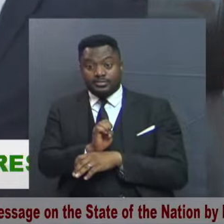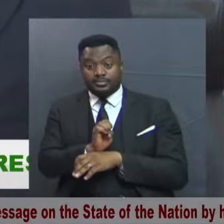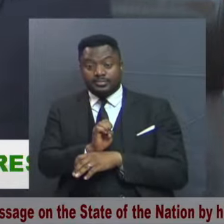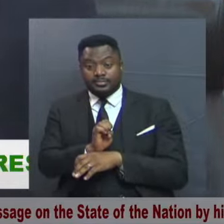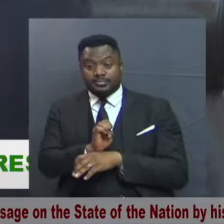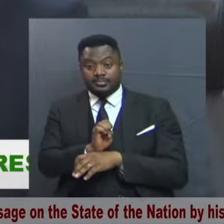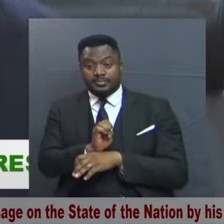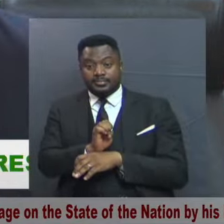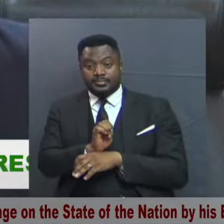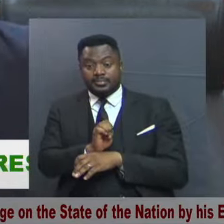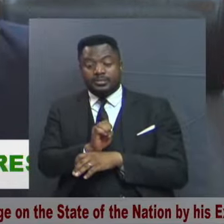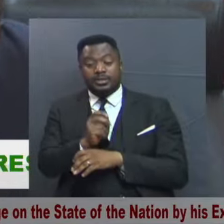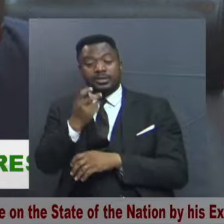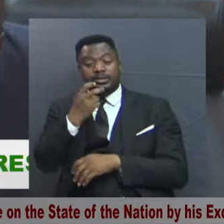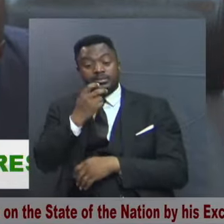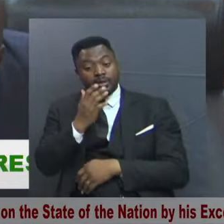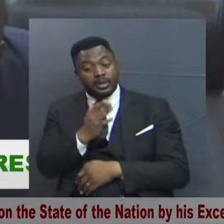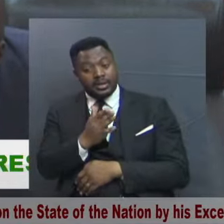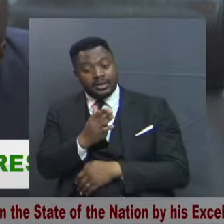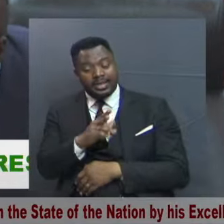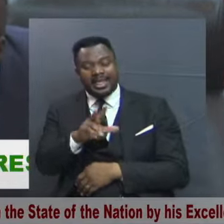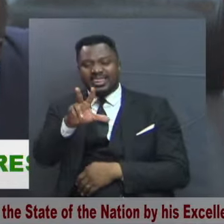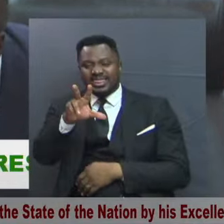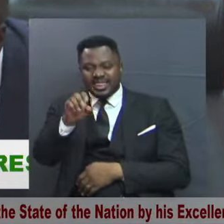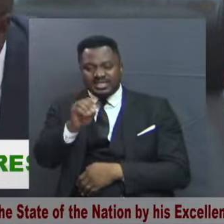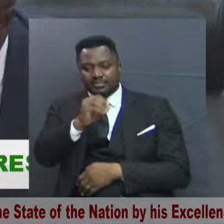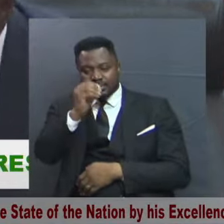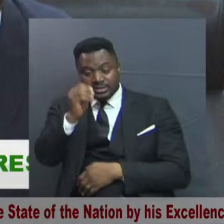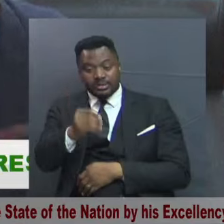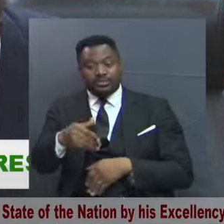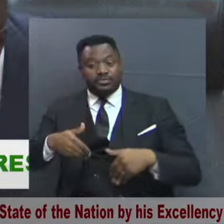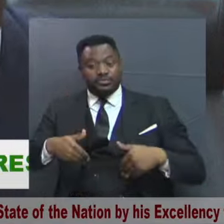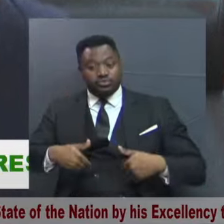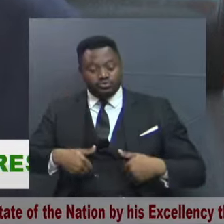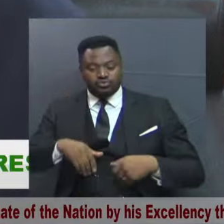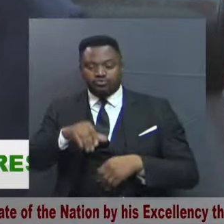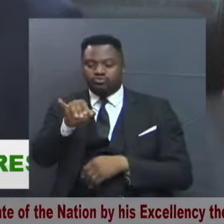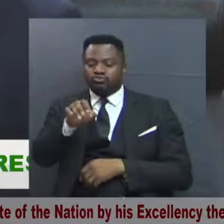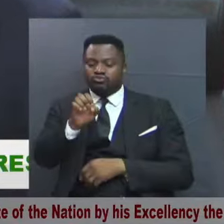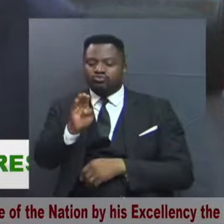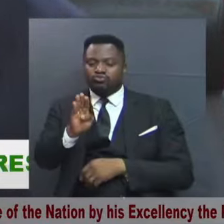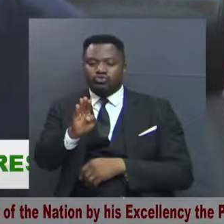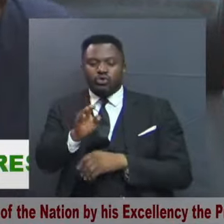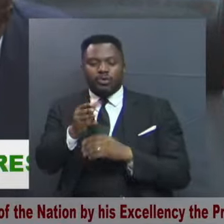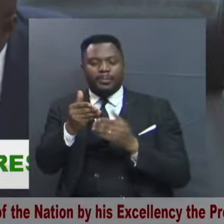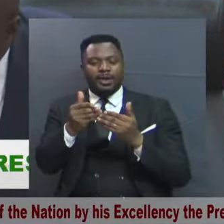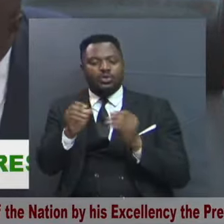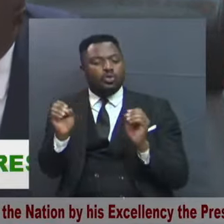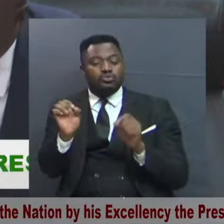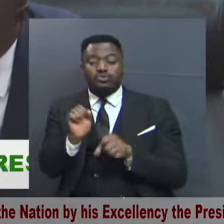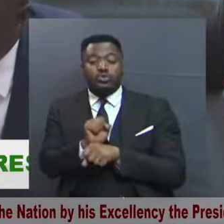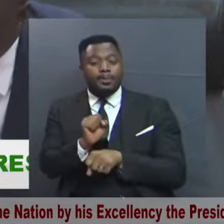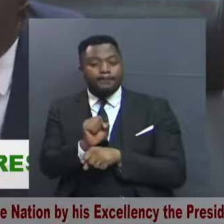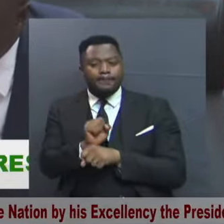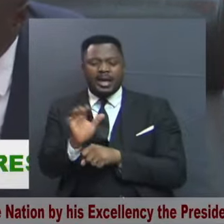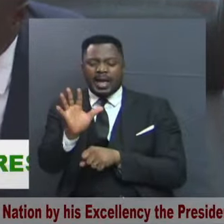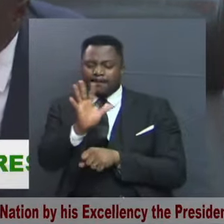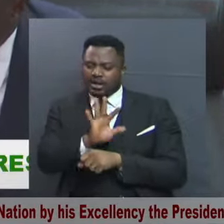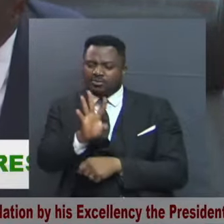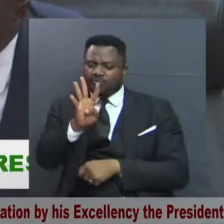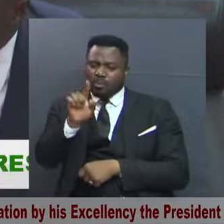unemployed Mr Speaker 30% of our youth are jobless and about